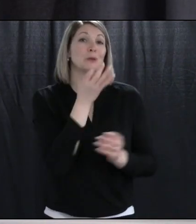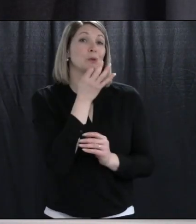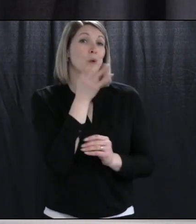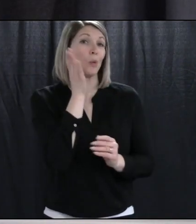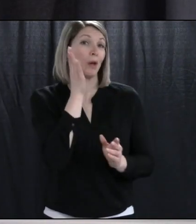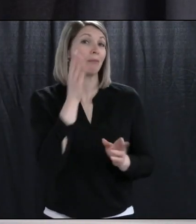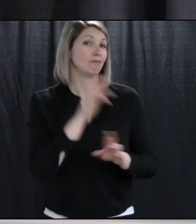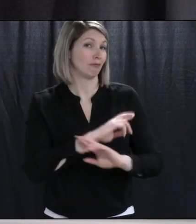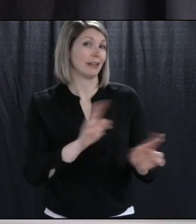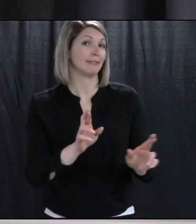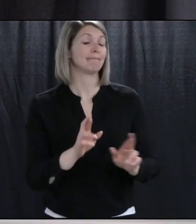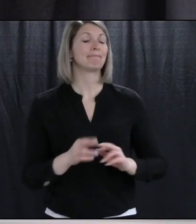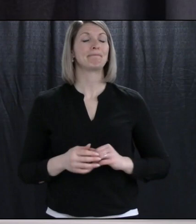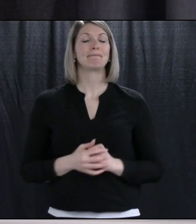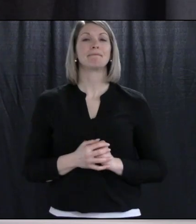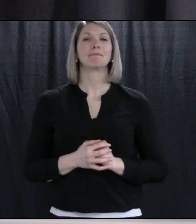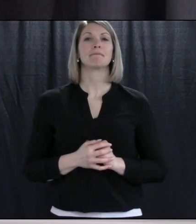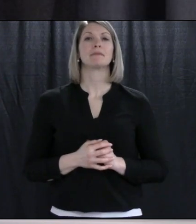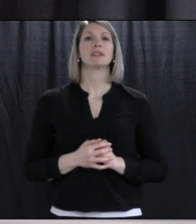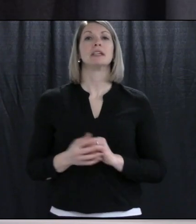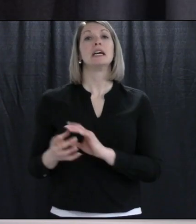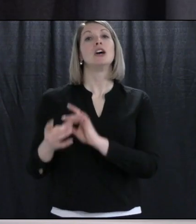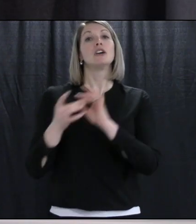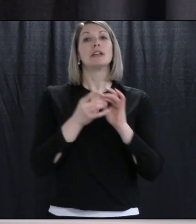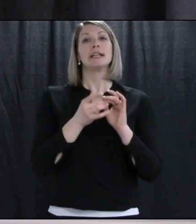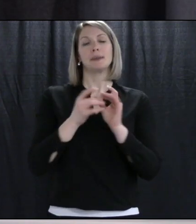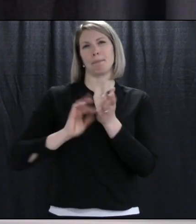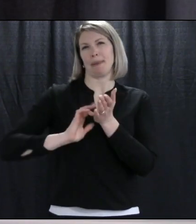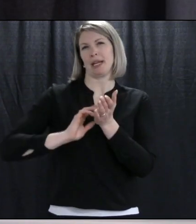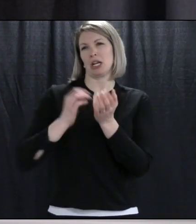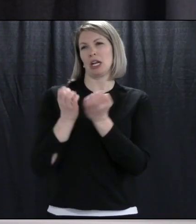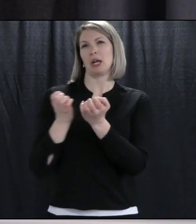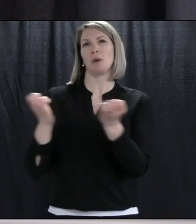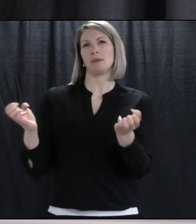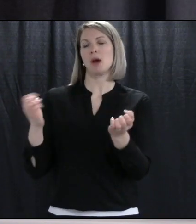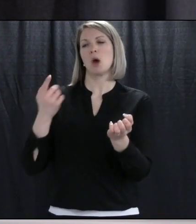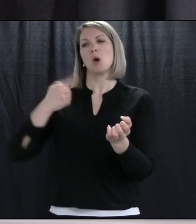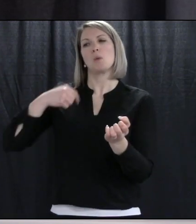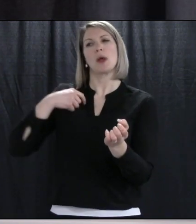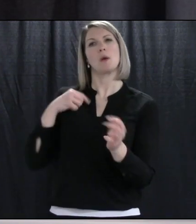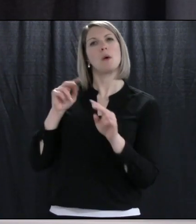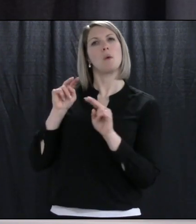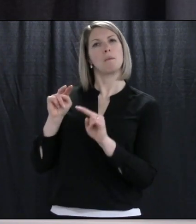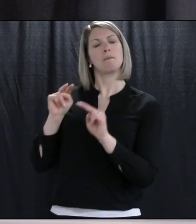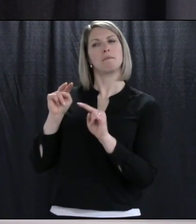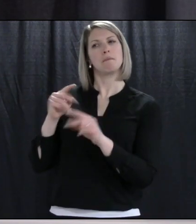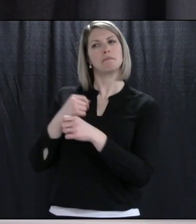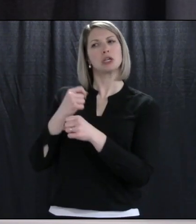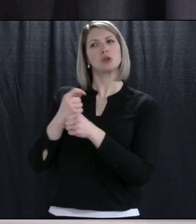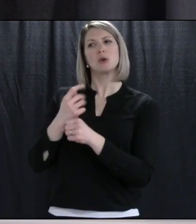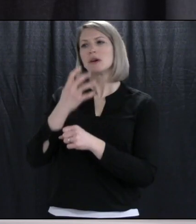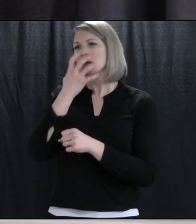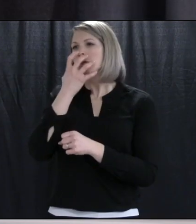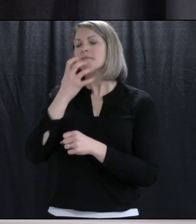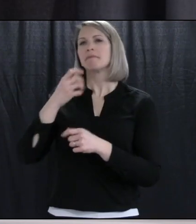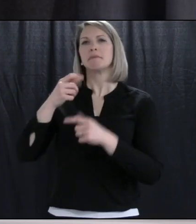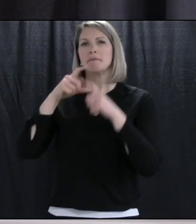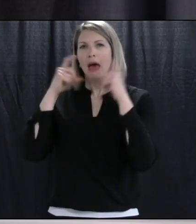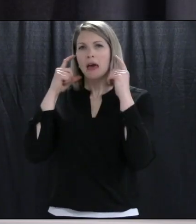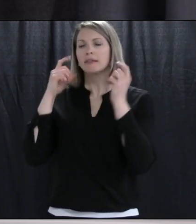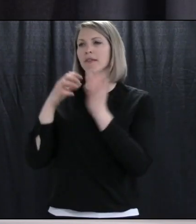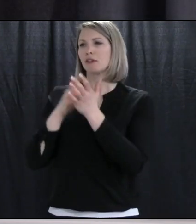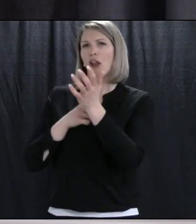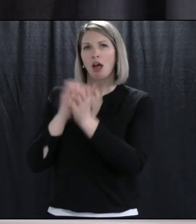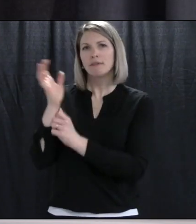equipment, we have been keeping a very close eye on our supplies, our consumables, our PPE as we've called